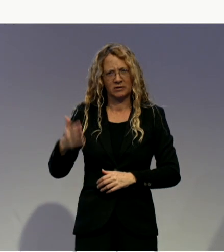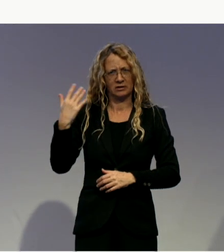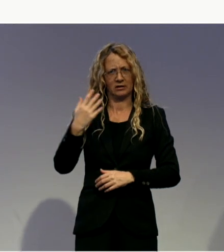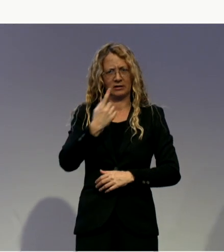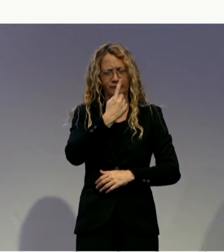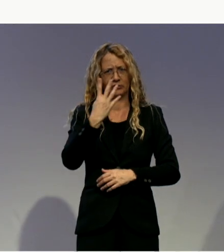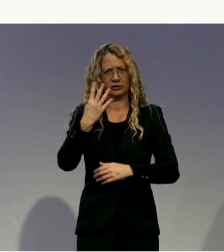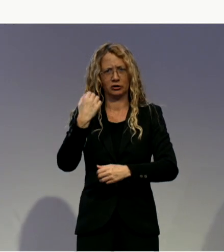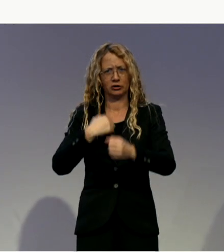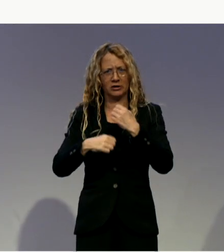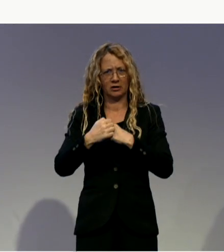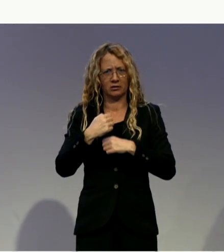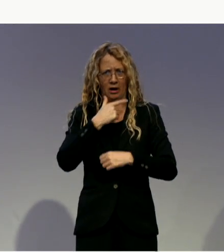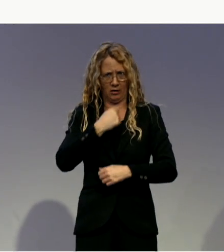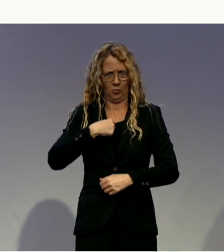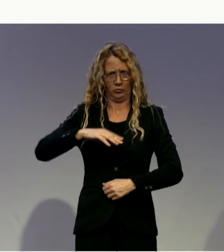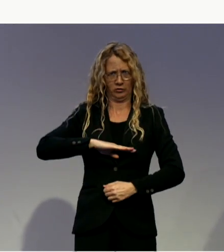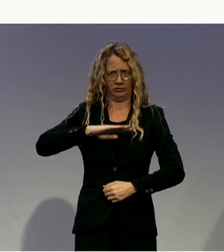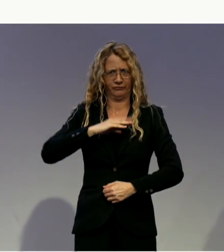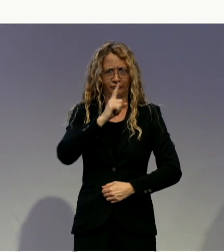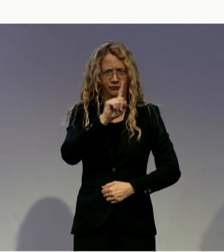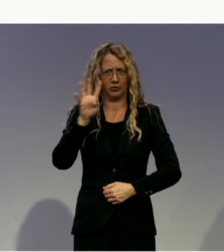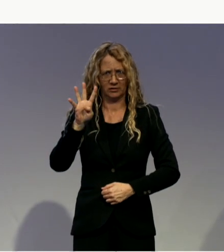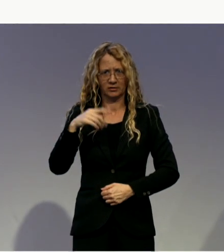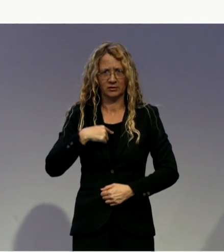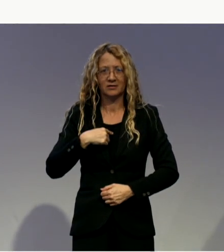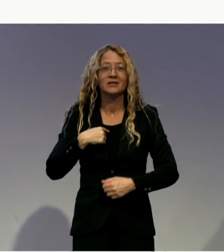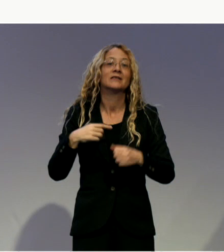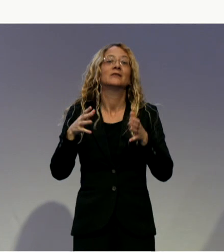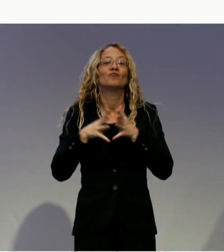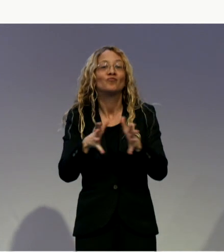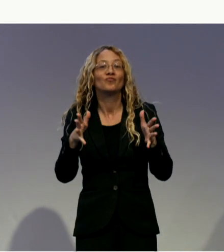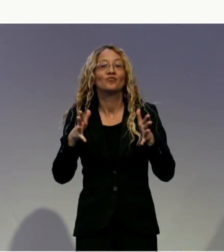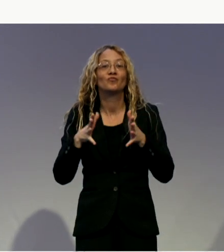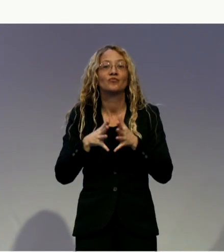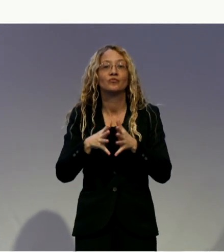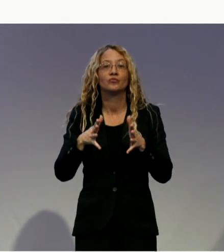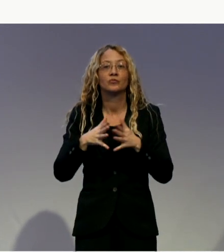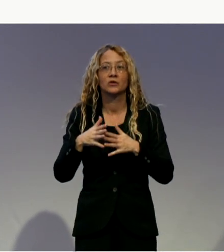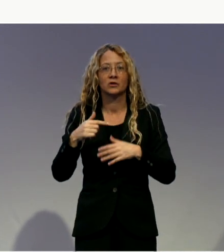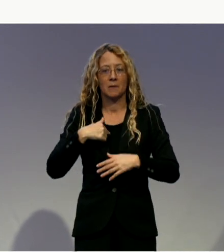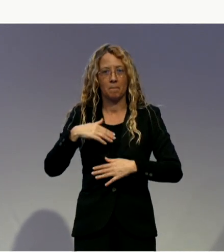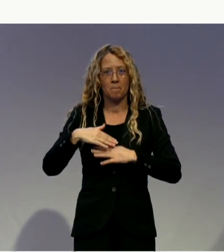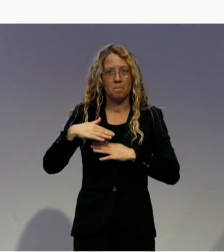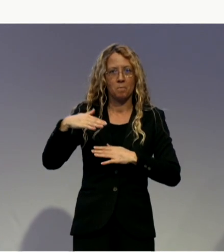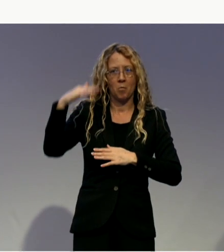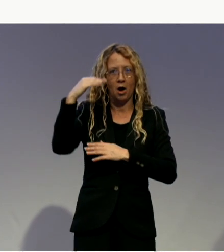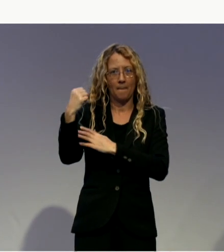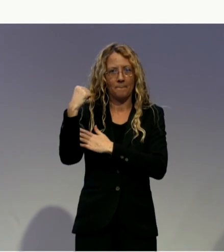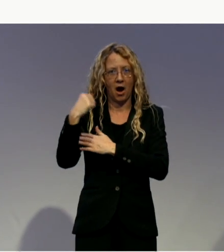had was my story. And my story was the only thing that I could truly own as